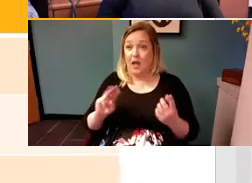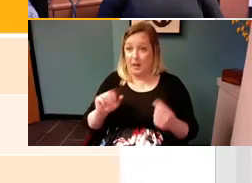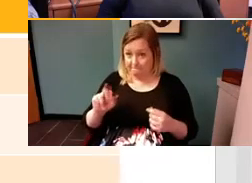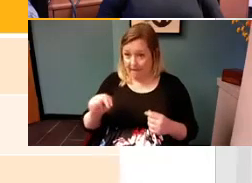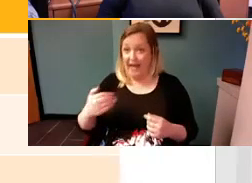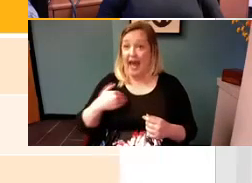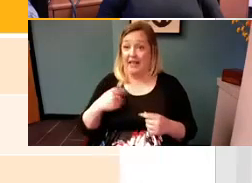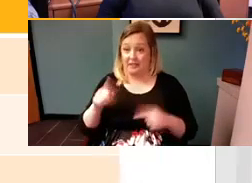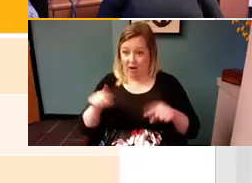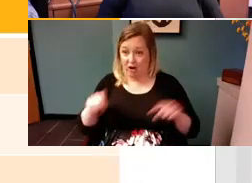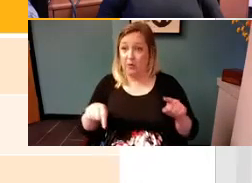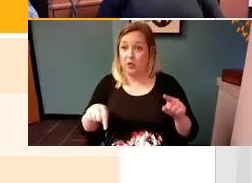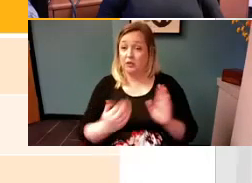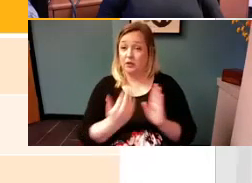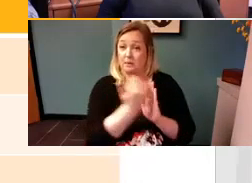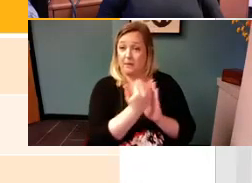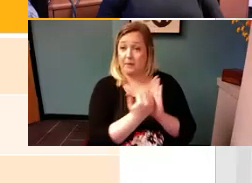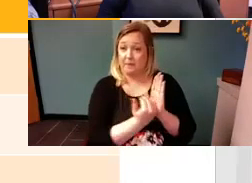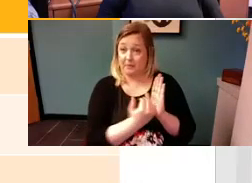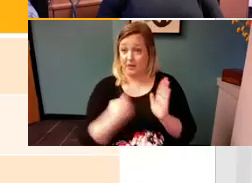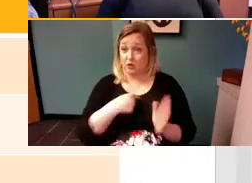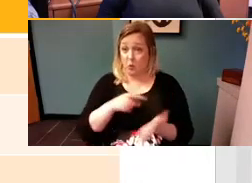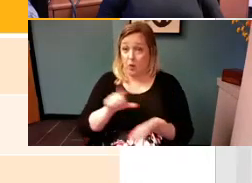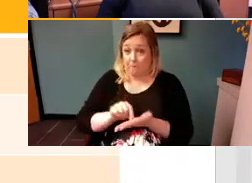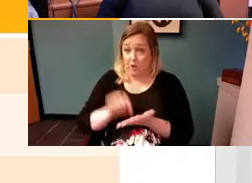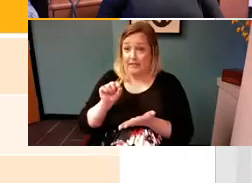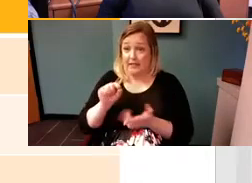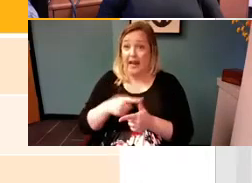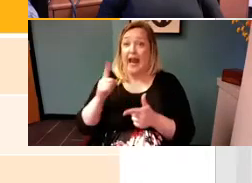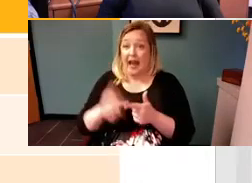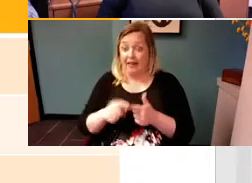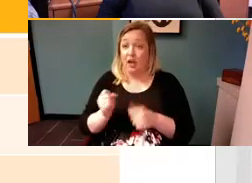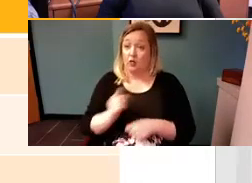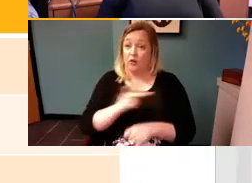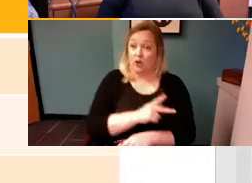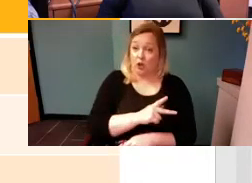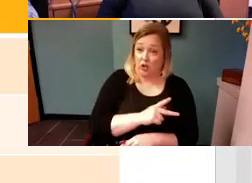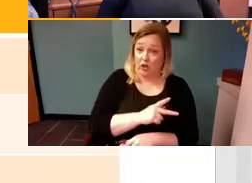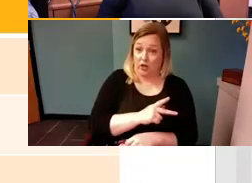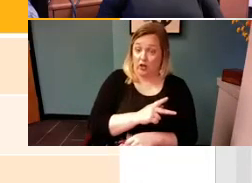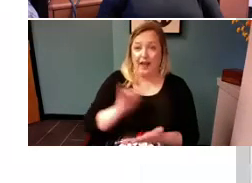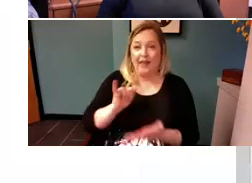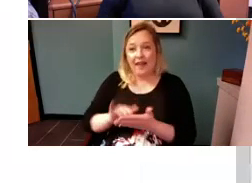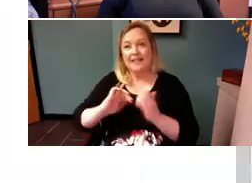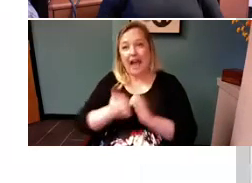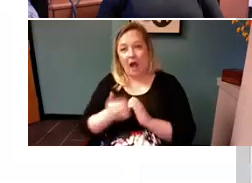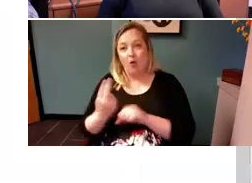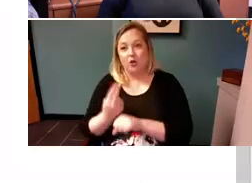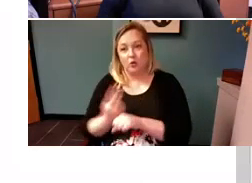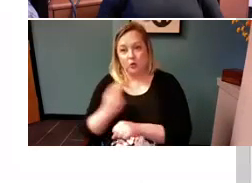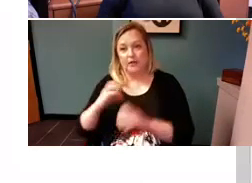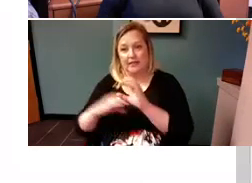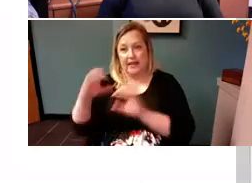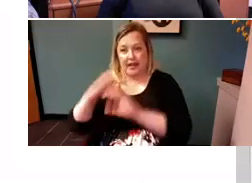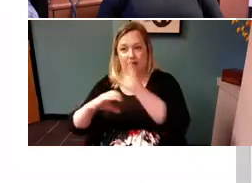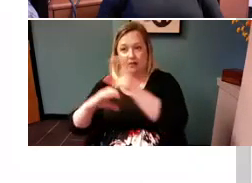here, and then we return from the function main. And that is how we use the stack, right?